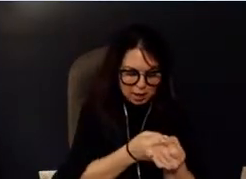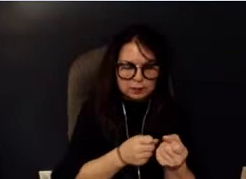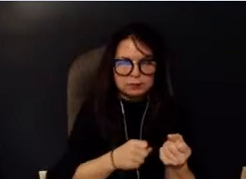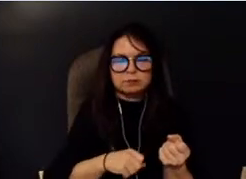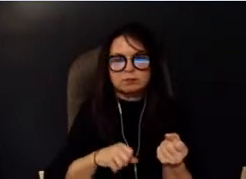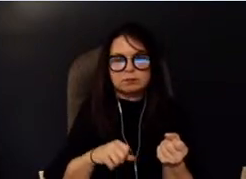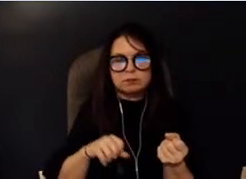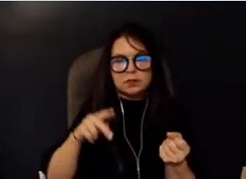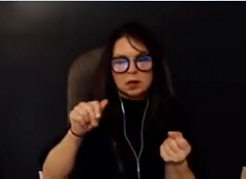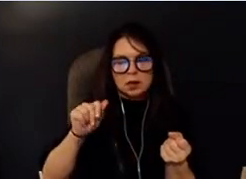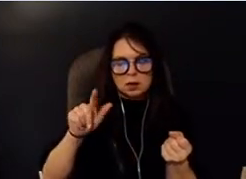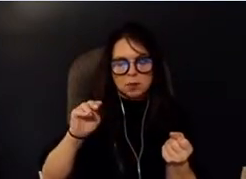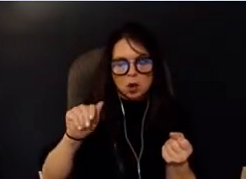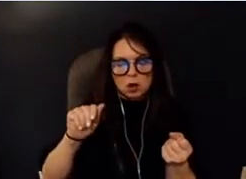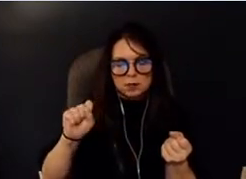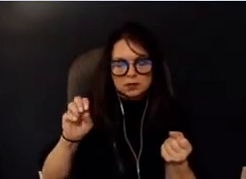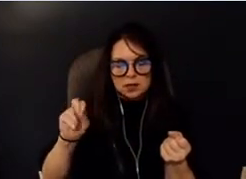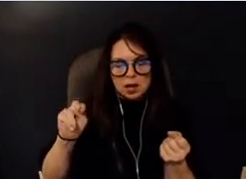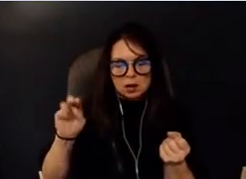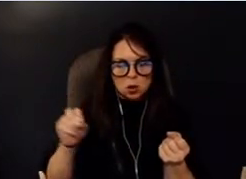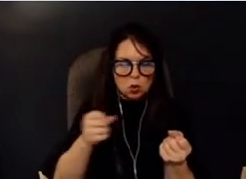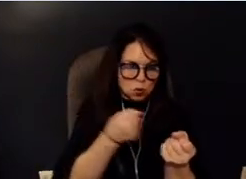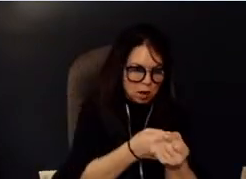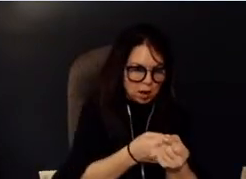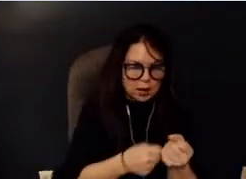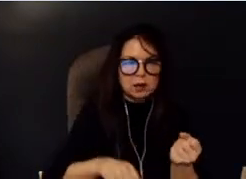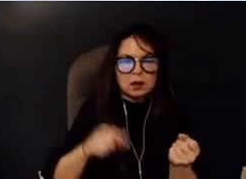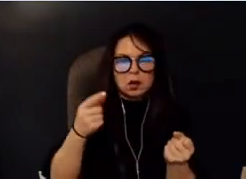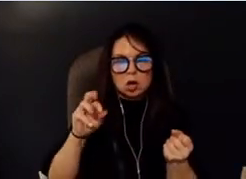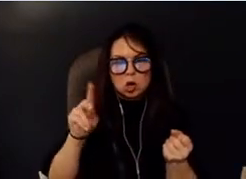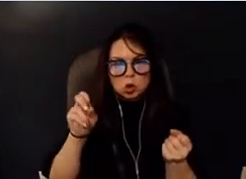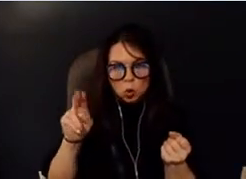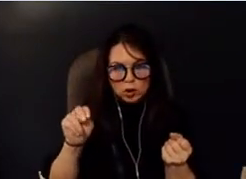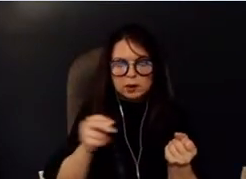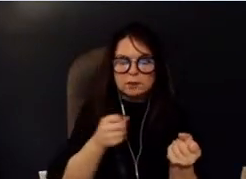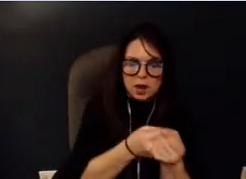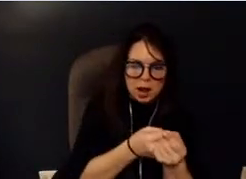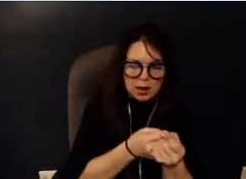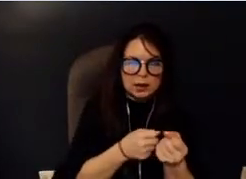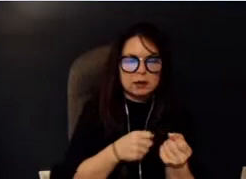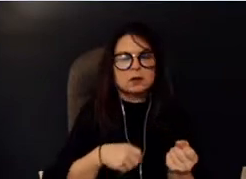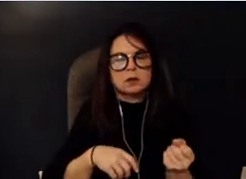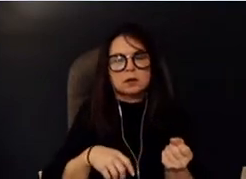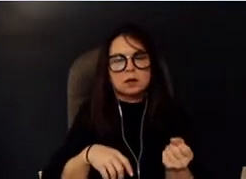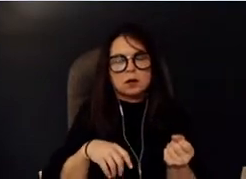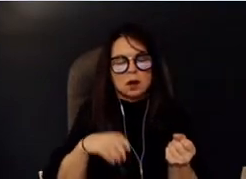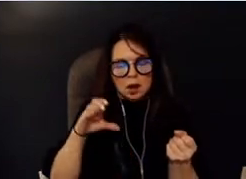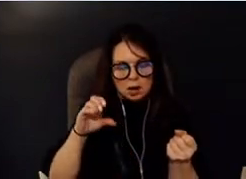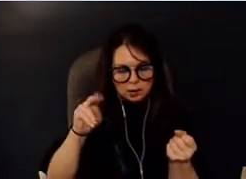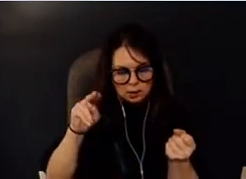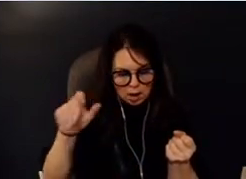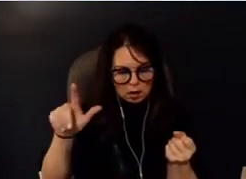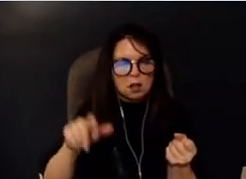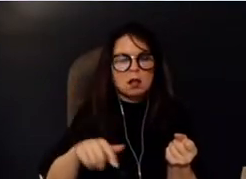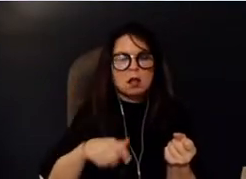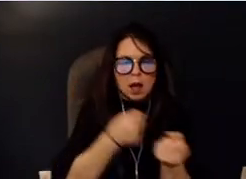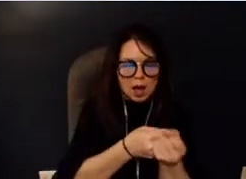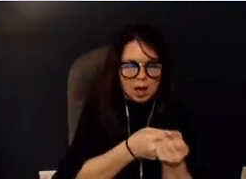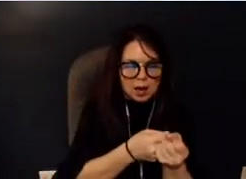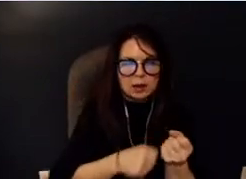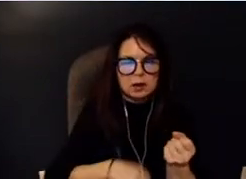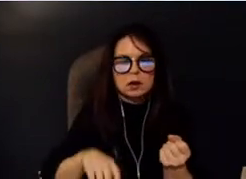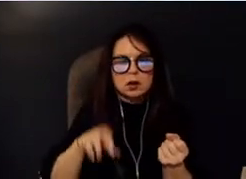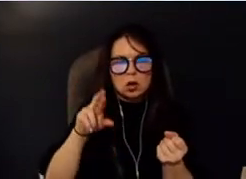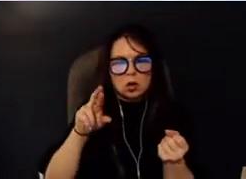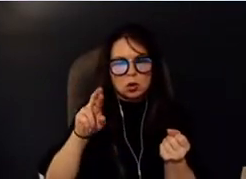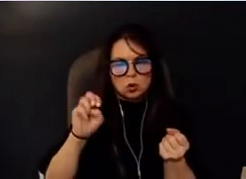Palmisano. Aye. Councilmember Gordon. Aye. Councilmember Cano. Aye. Councilmember Reich.